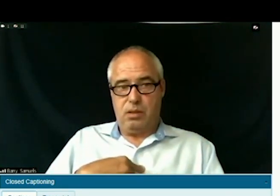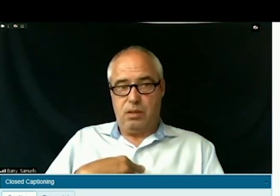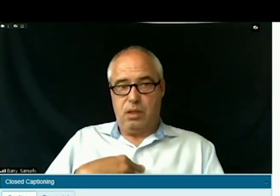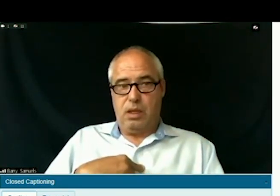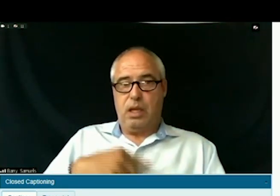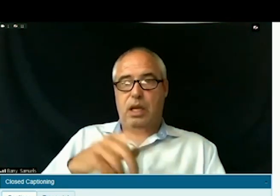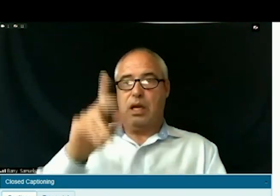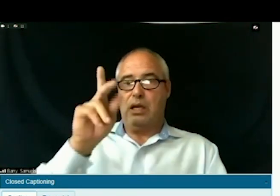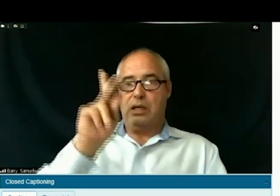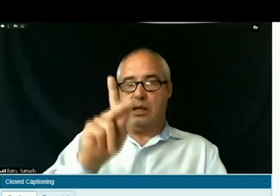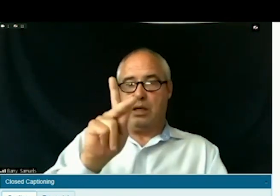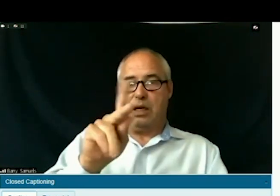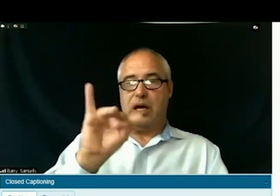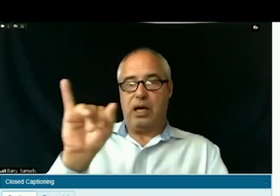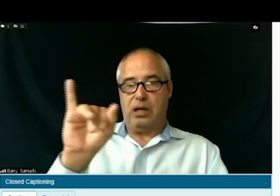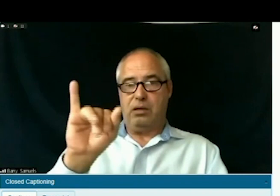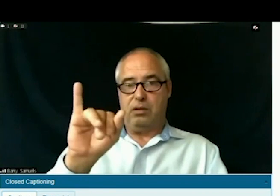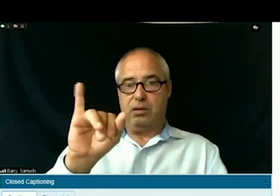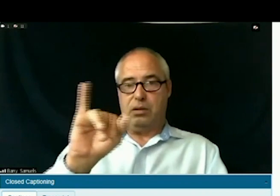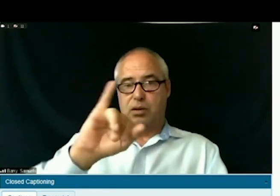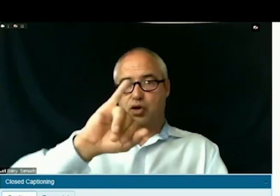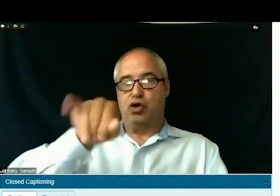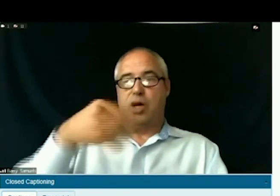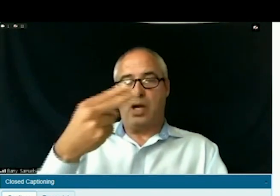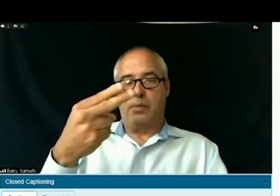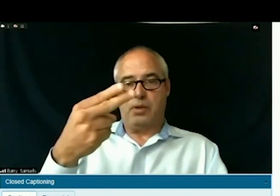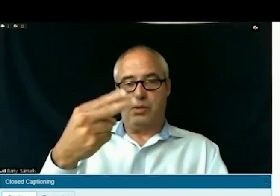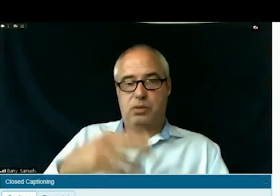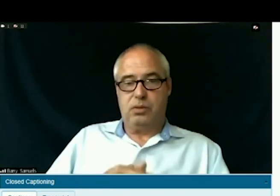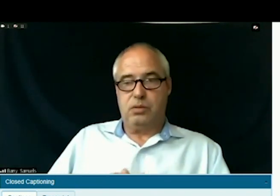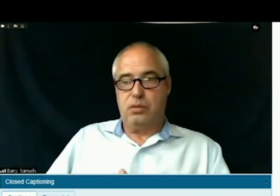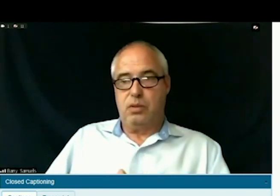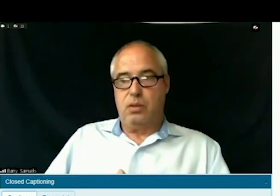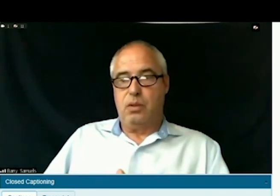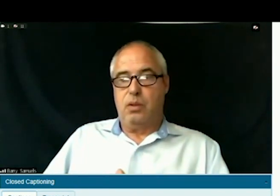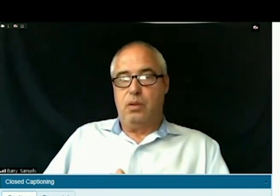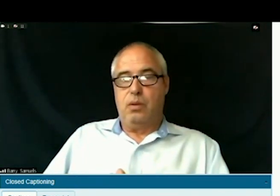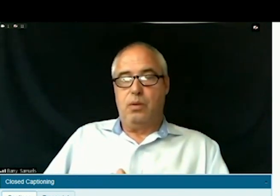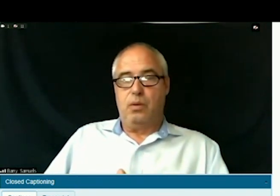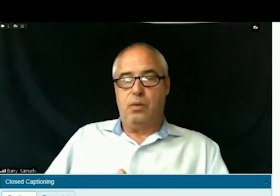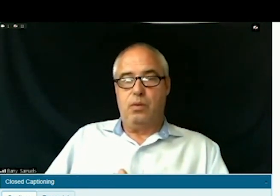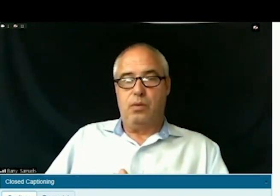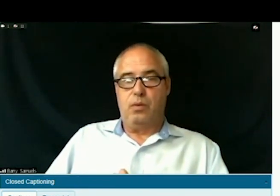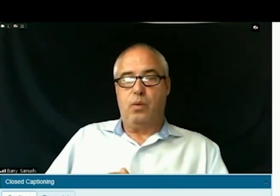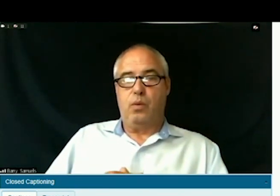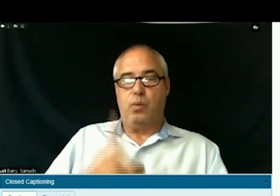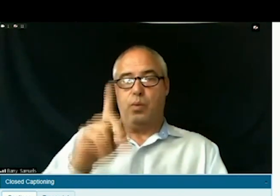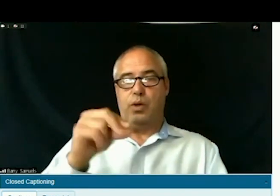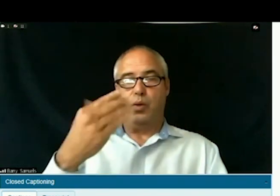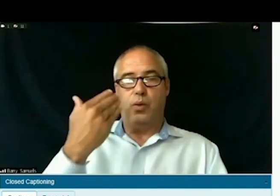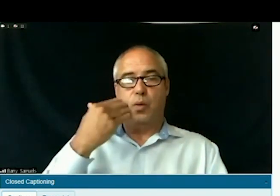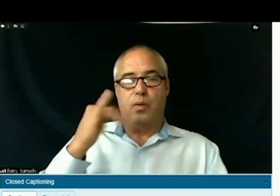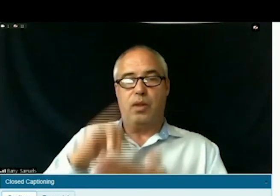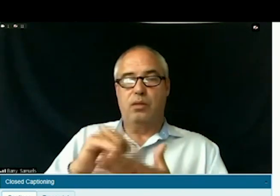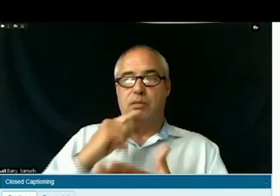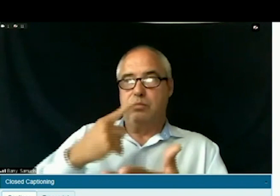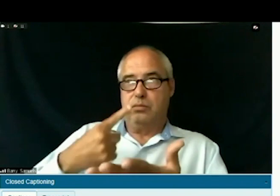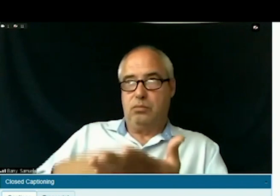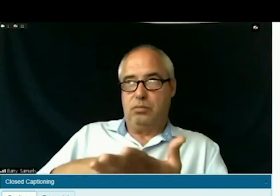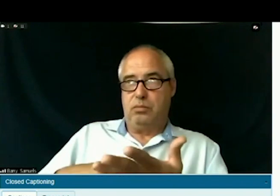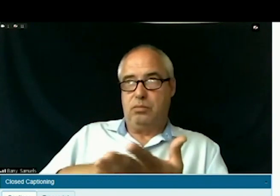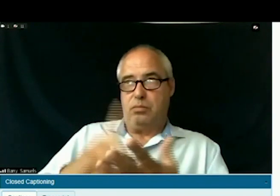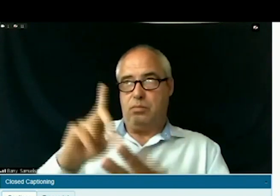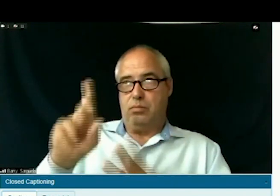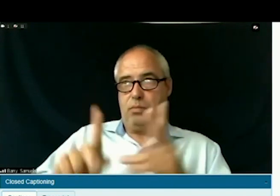Kennedy, at Johns Hopkins. But what we do know is that people with